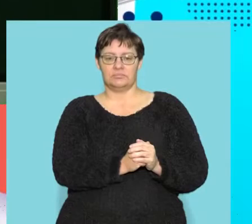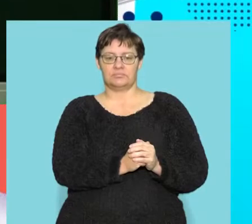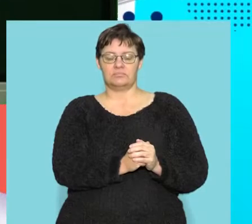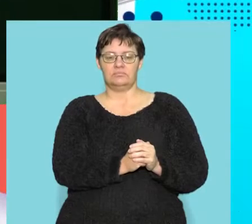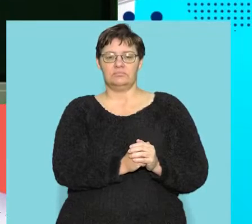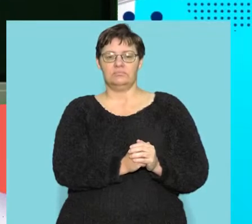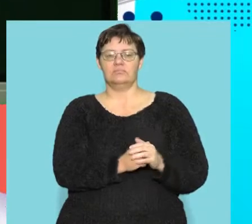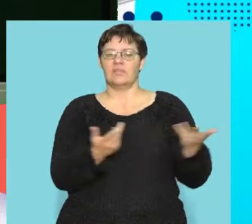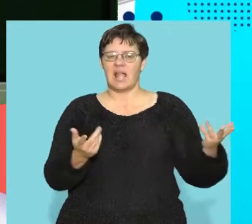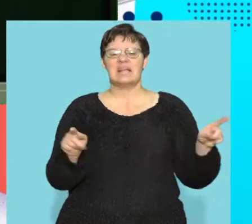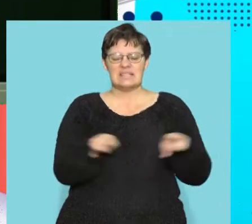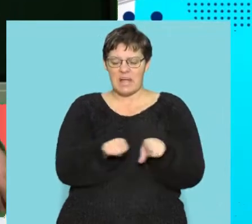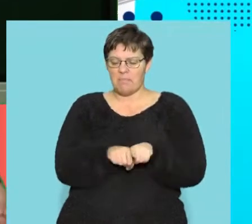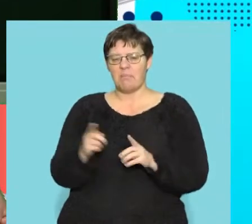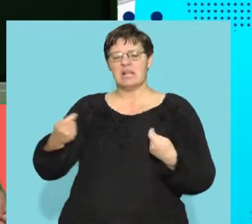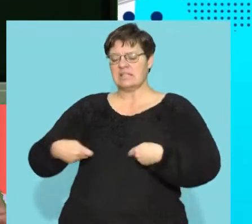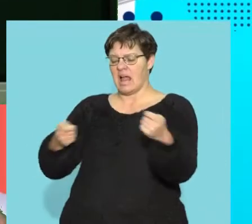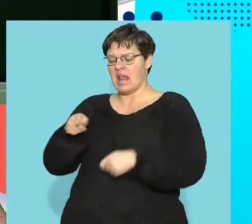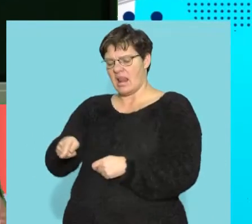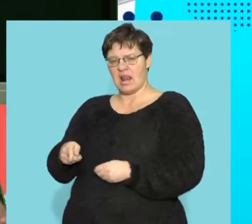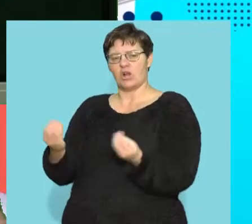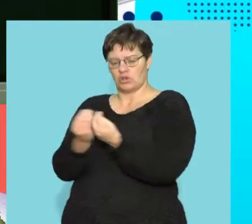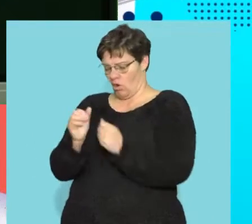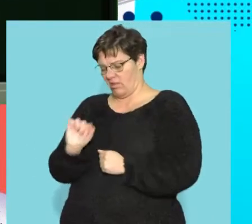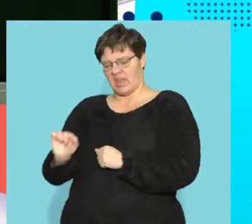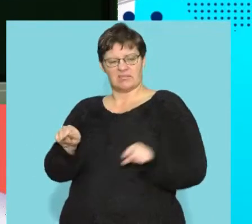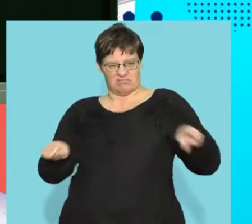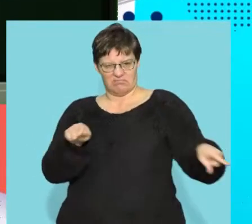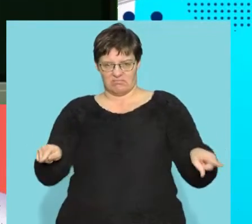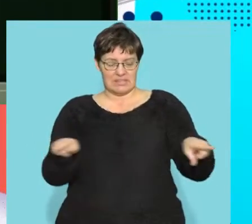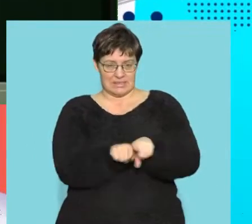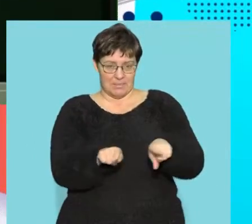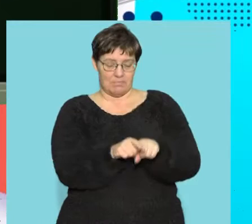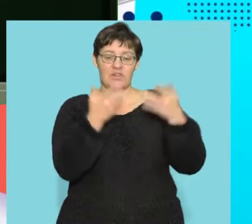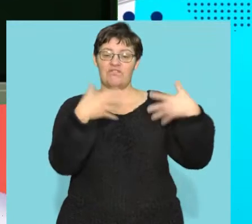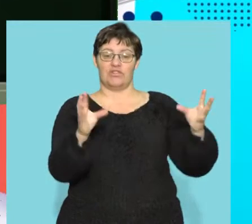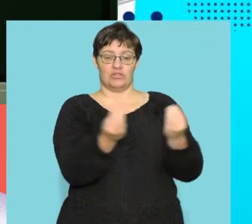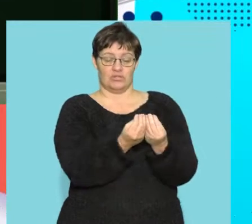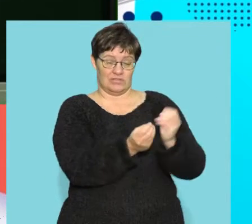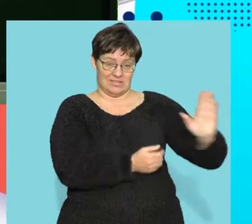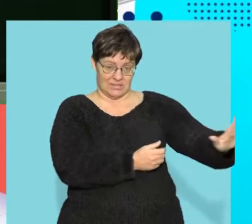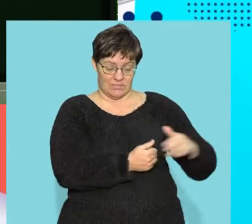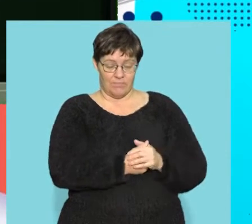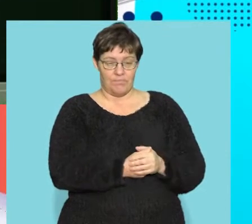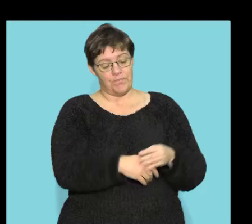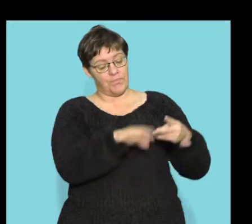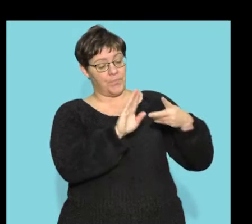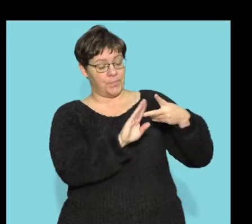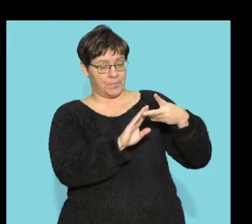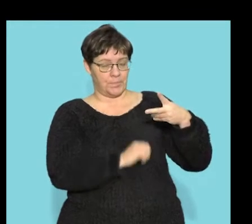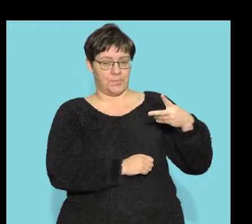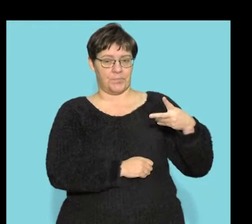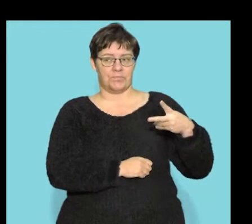stock of a normal retail concern. Keep that in mind. That's what we mean by finished goods. Okay, the next